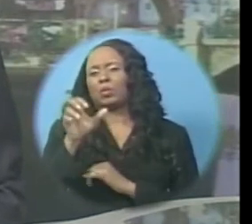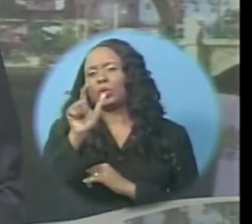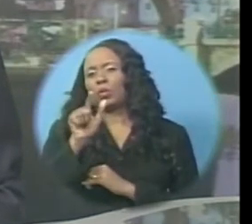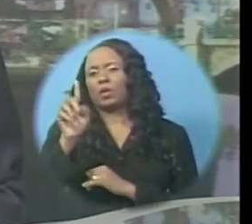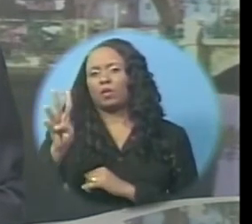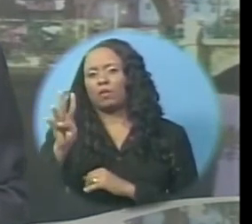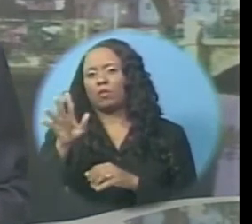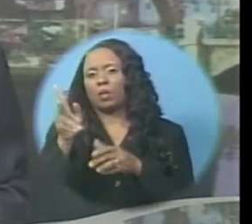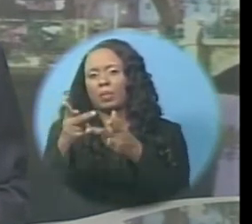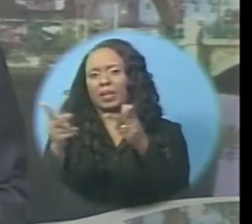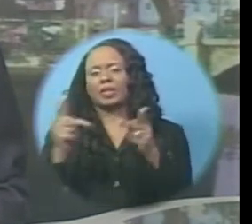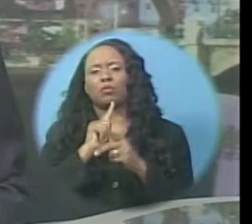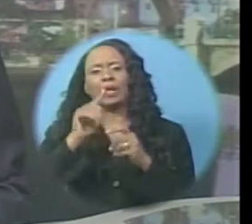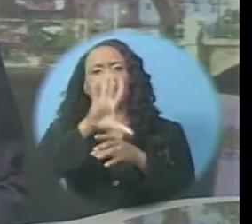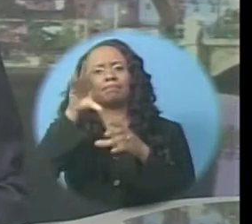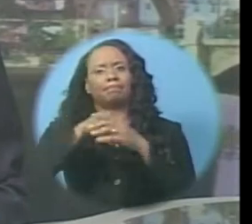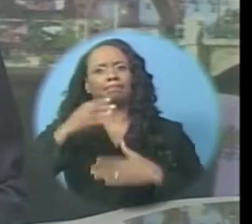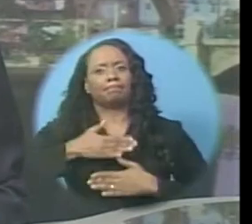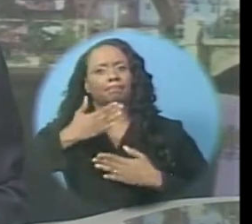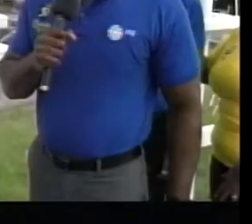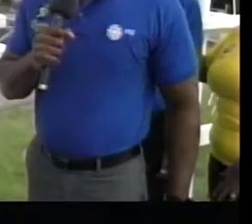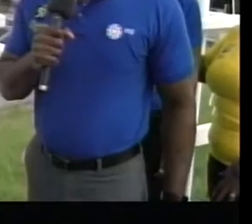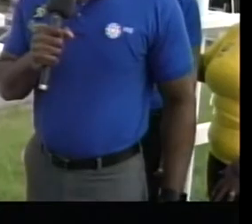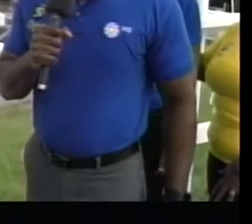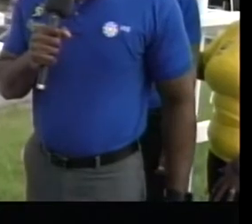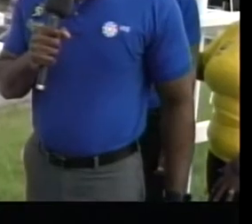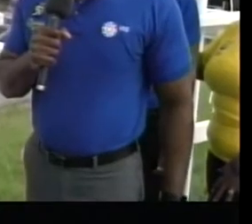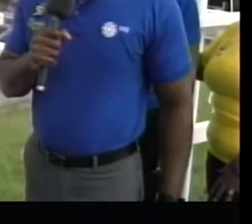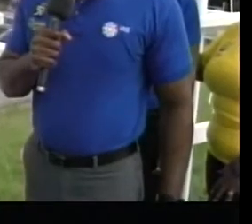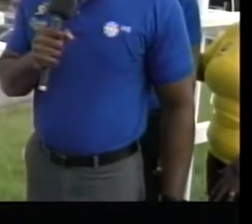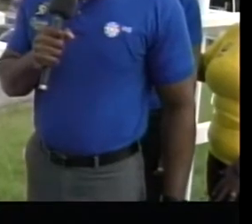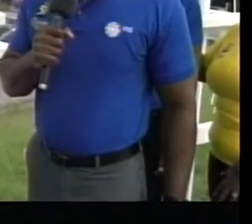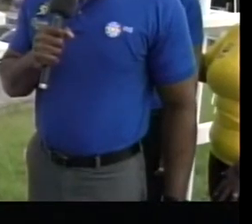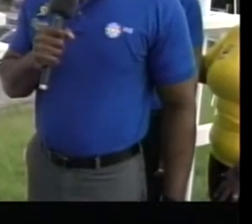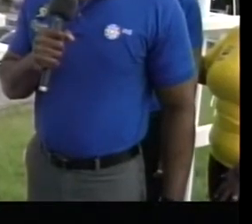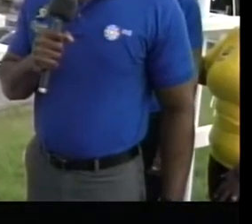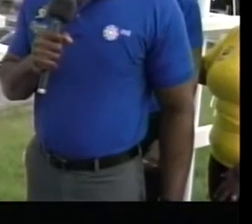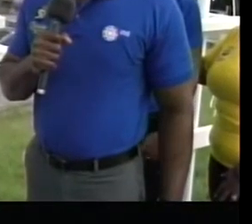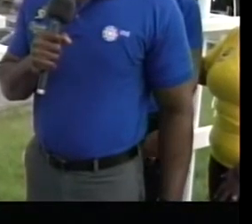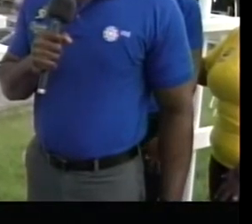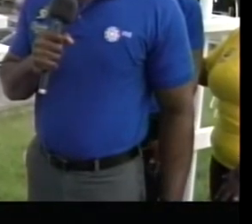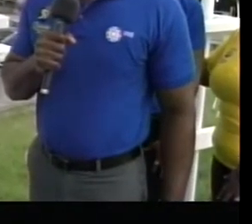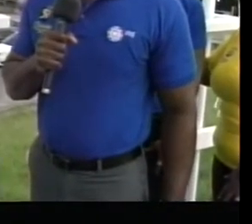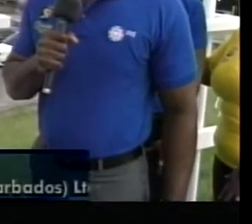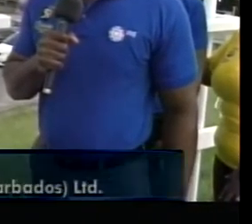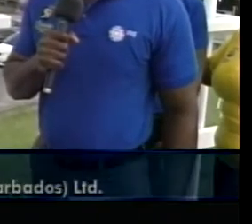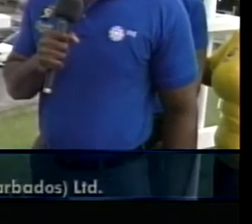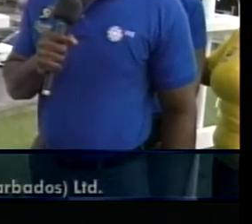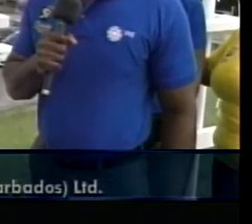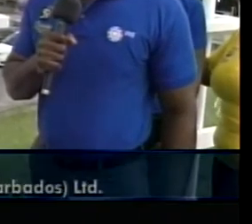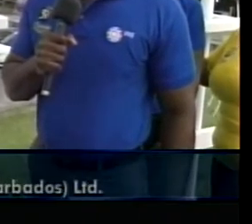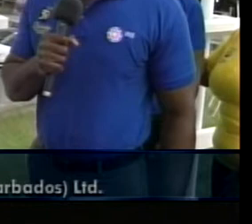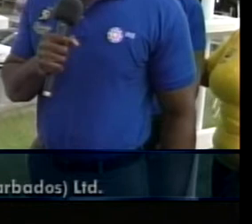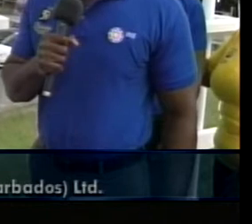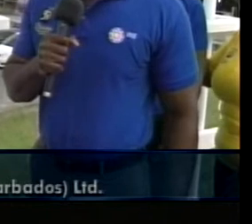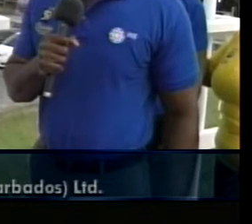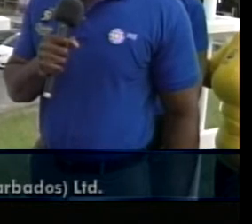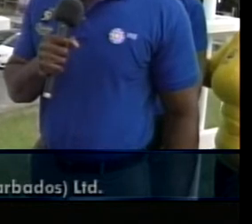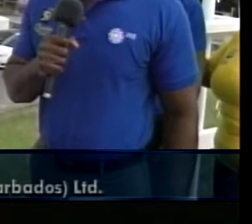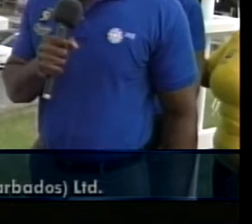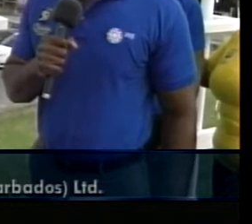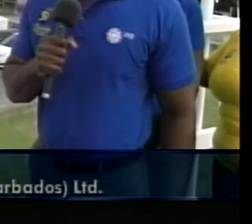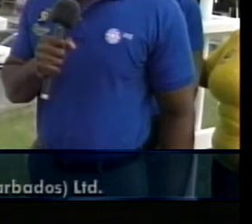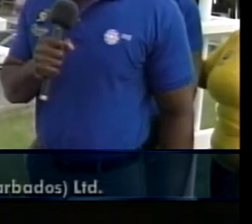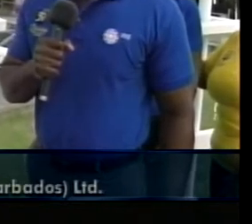is delighted to be involved. We at Sol are happy to be a partner with CBC in this endeavour. We wish Barbados happy